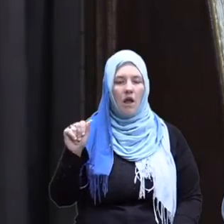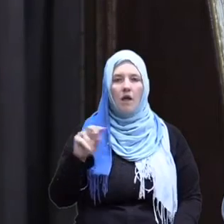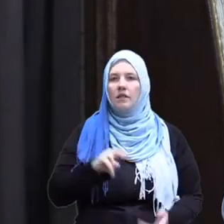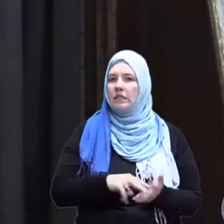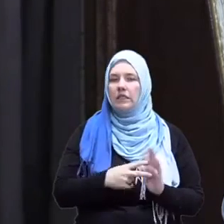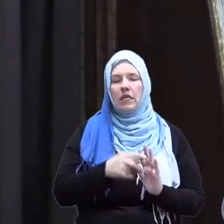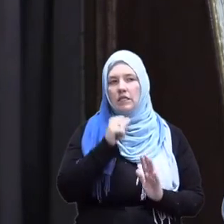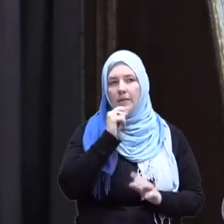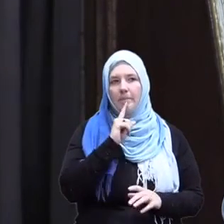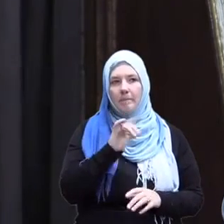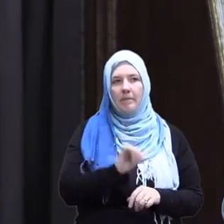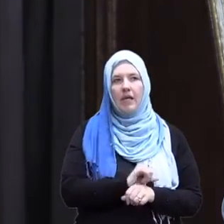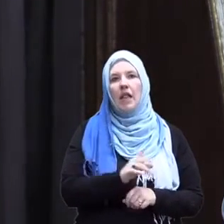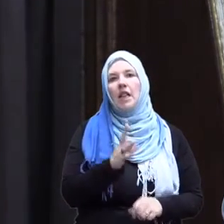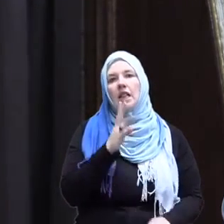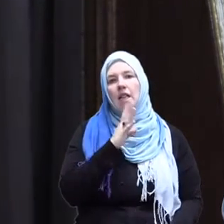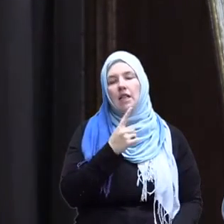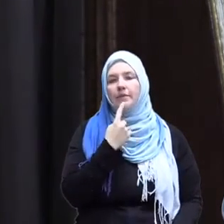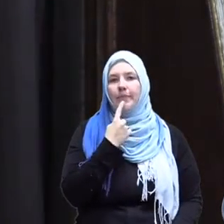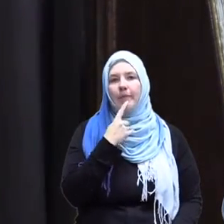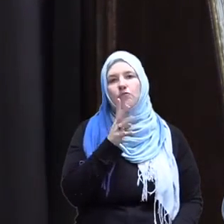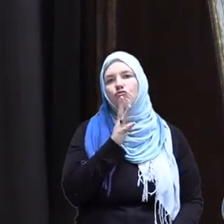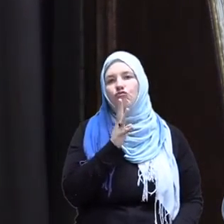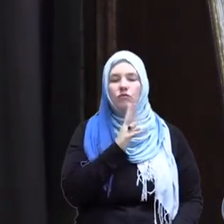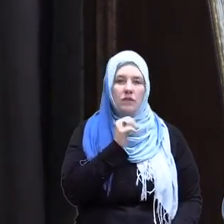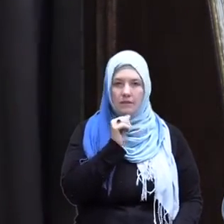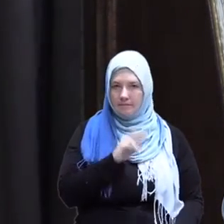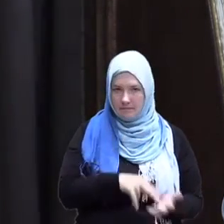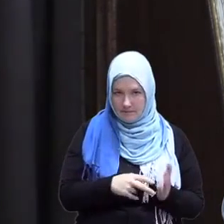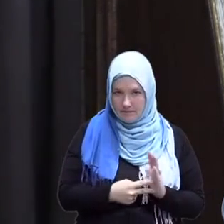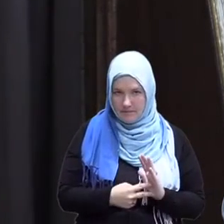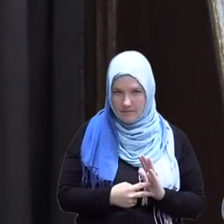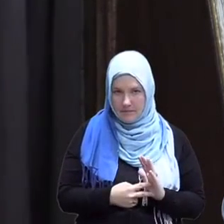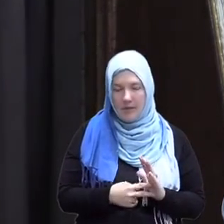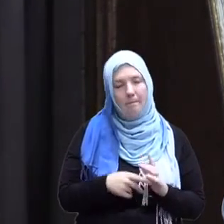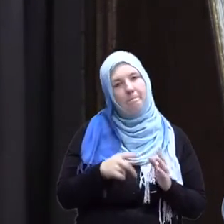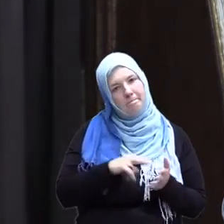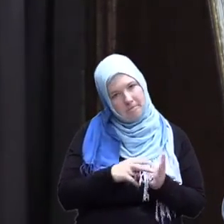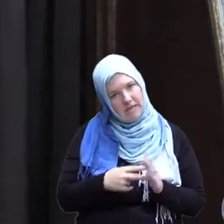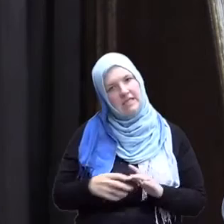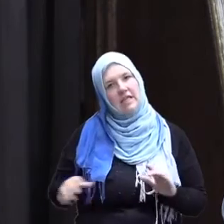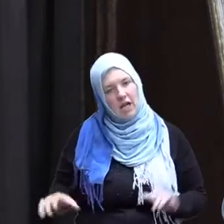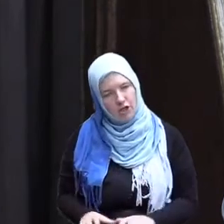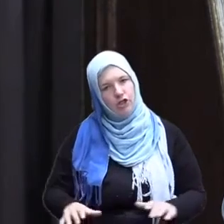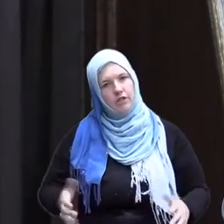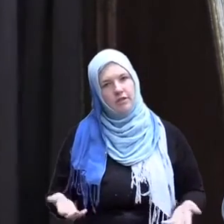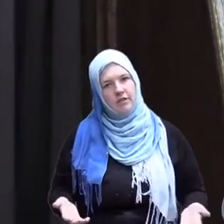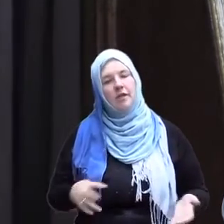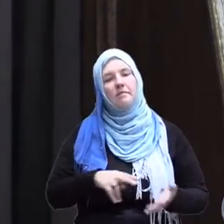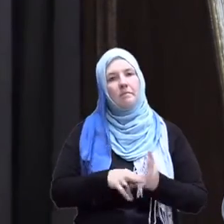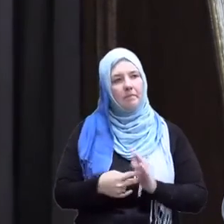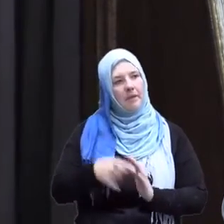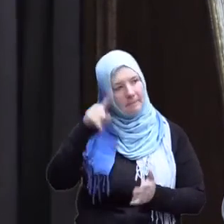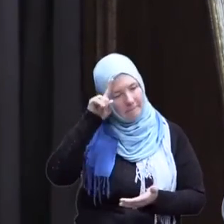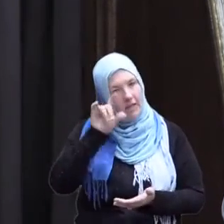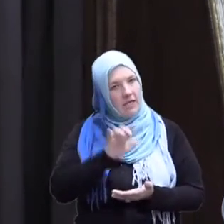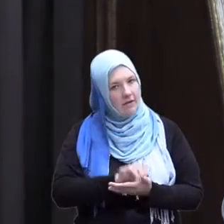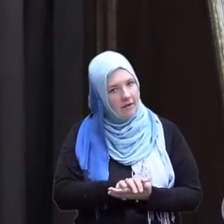mean lip talk. It meant action. It meant